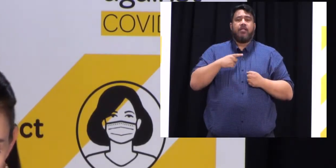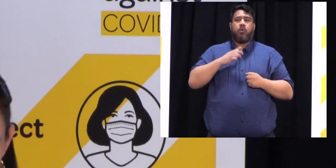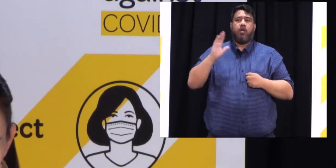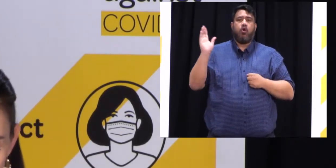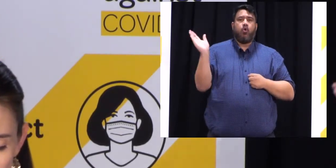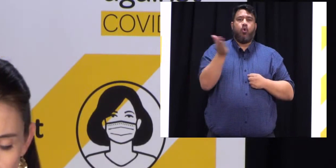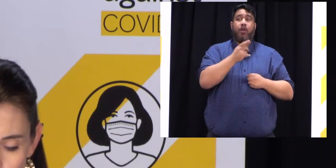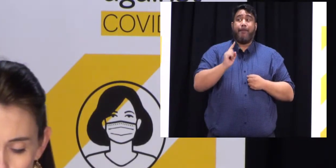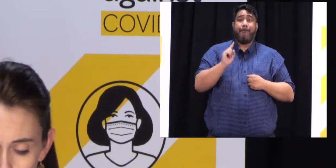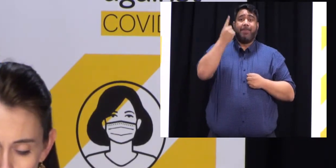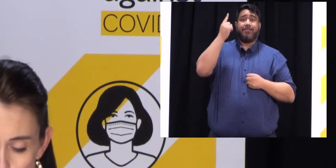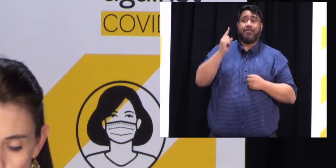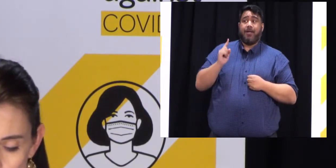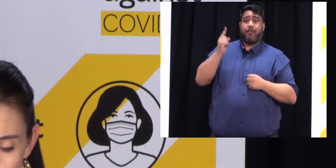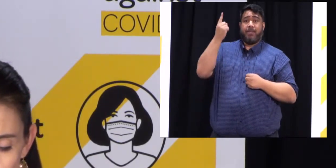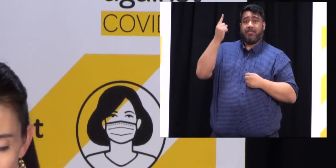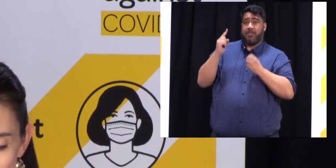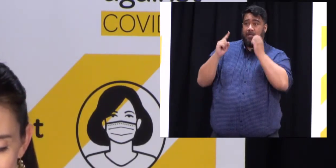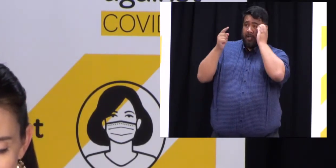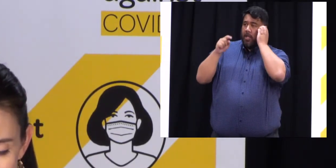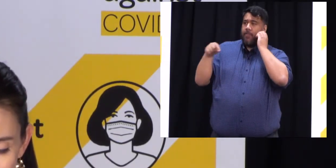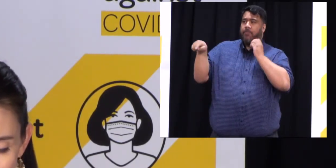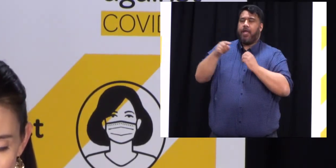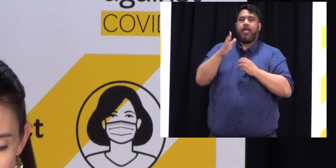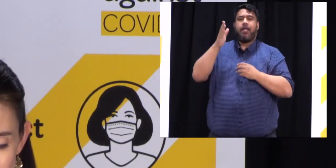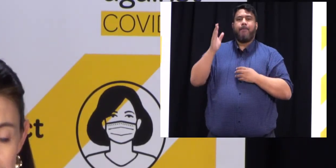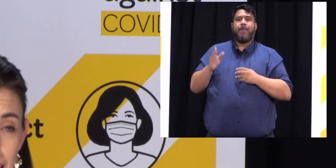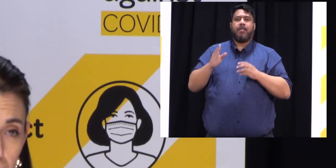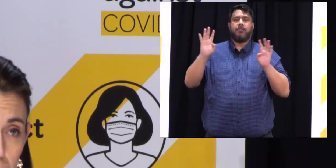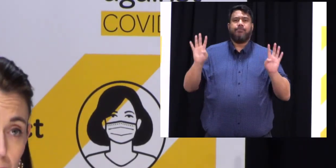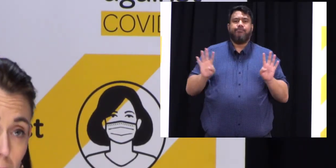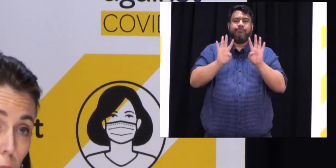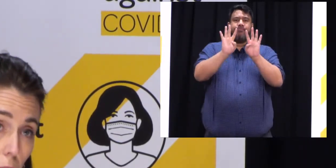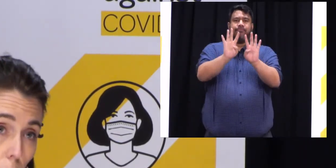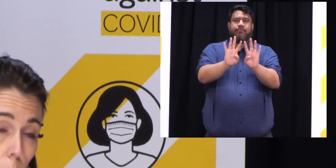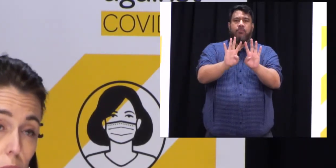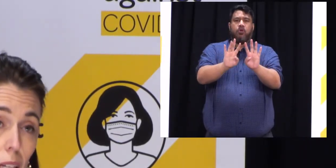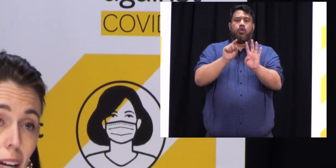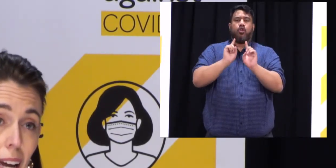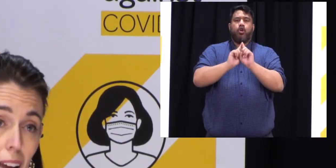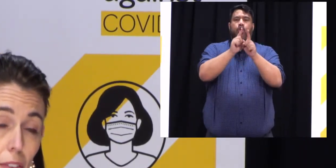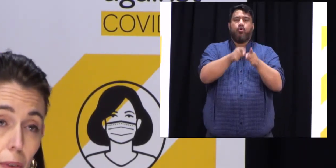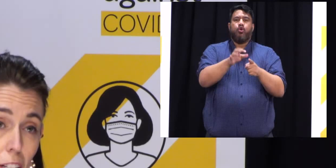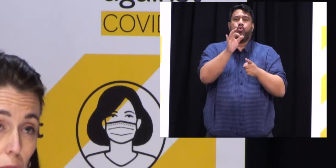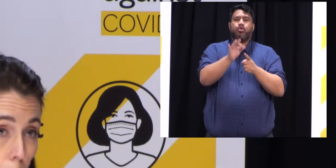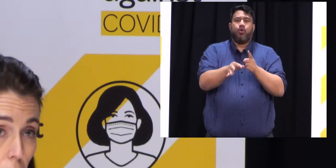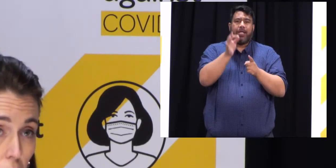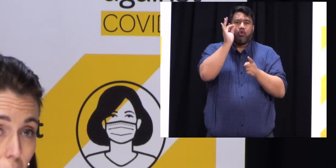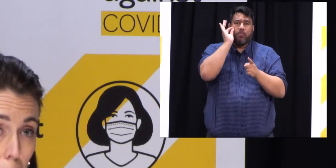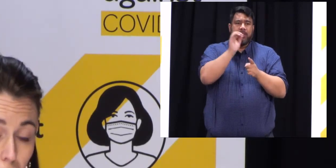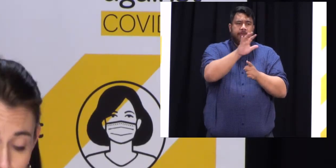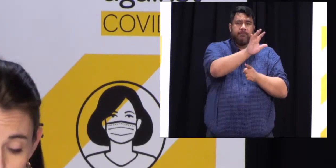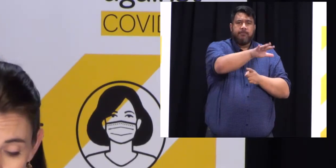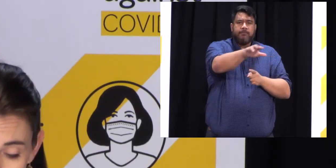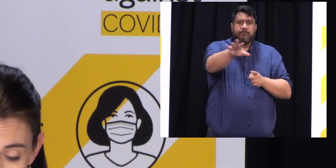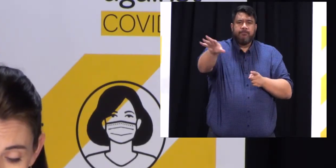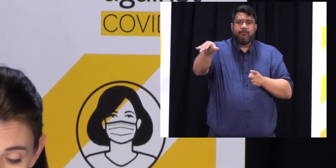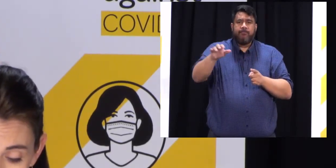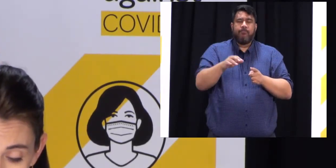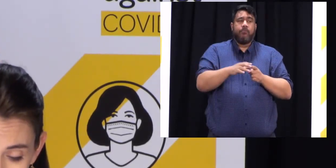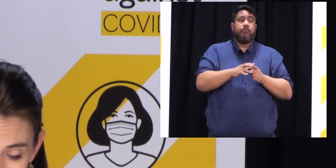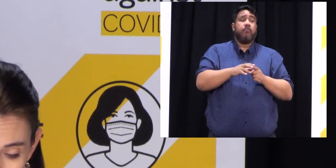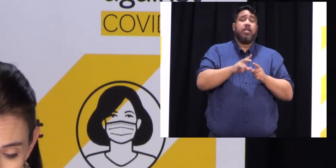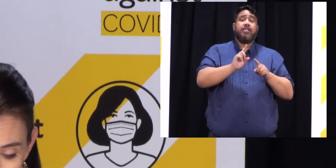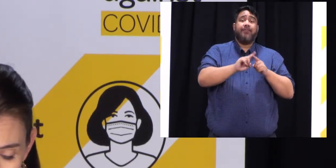to make themselves available to appear before Parliament's select committees, which of course have a range of opposition MPs and